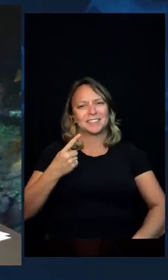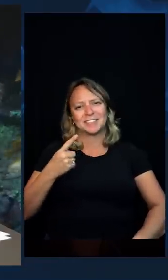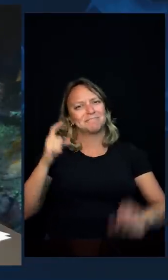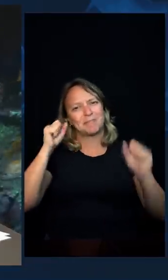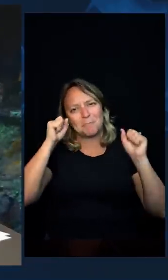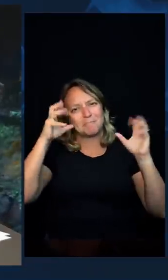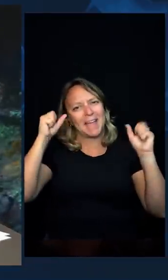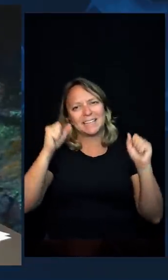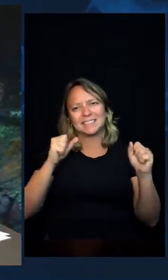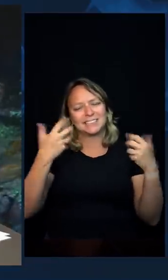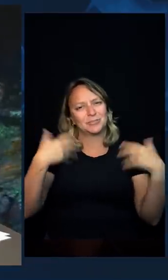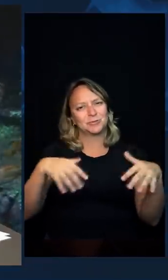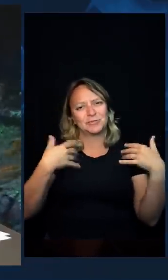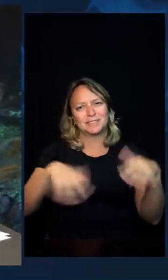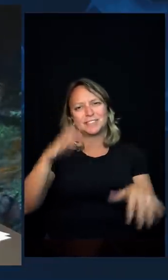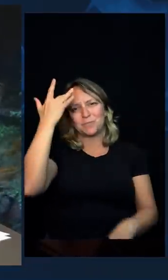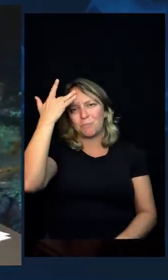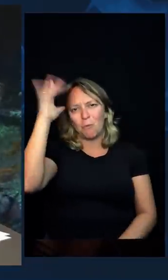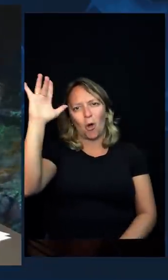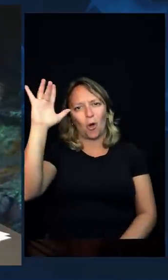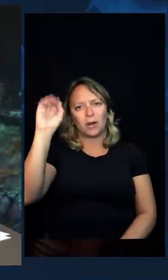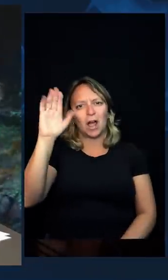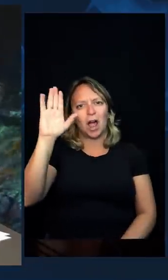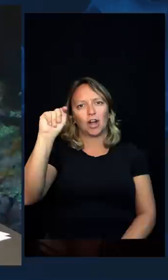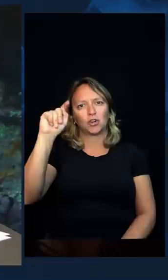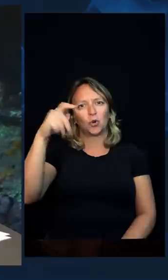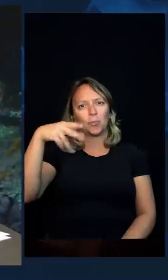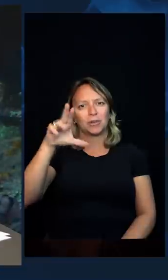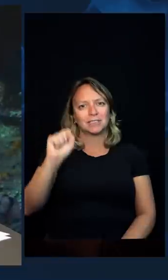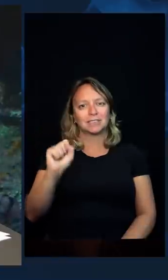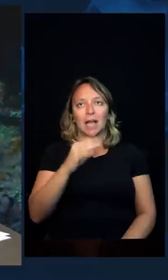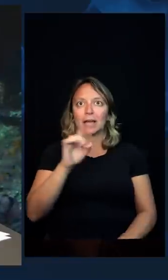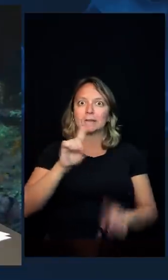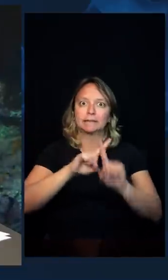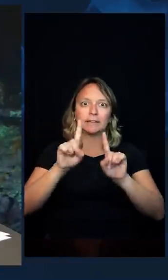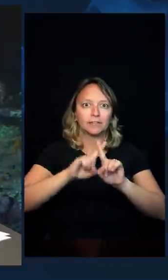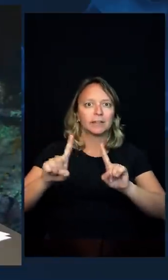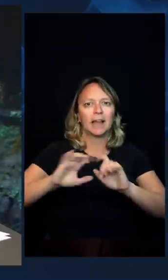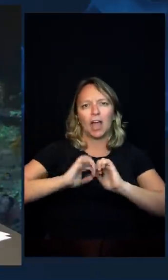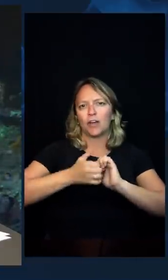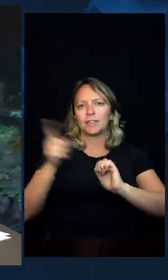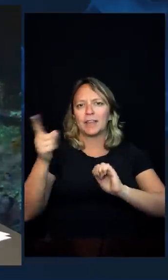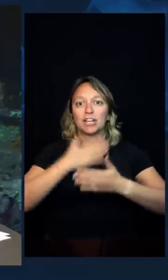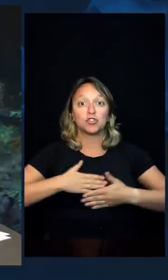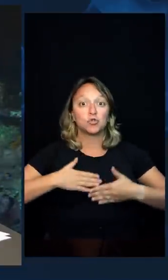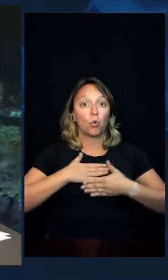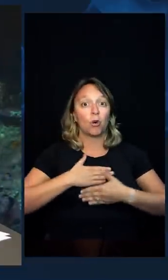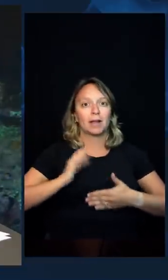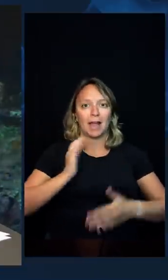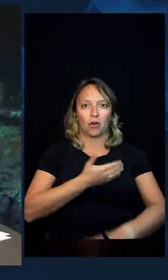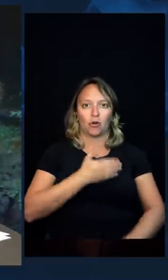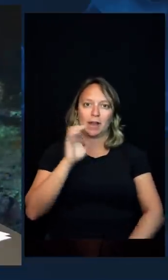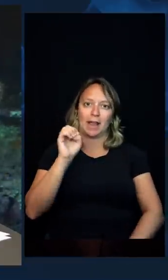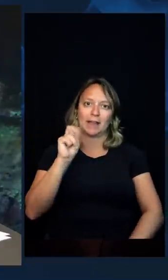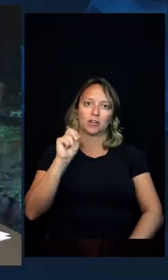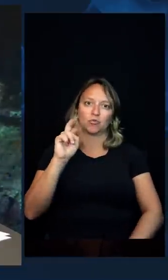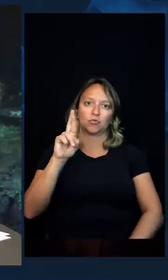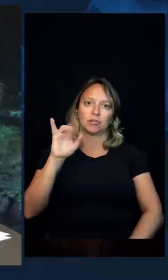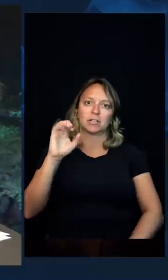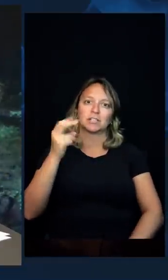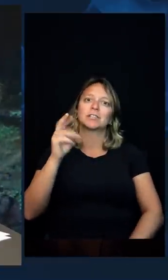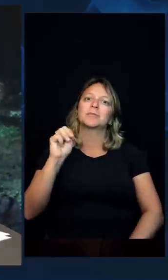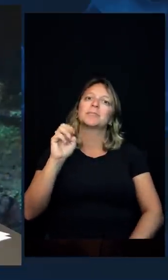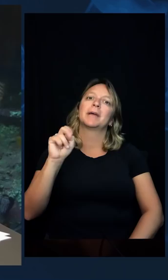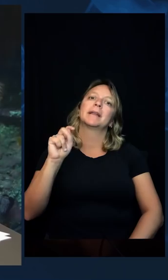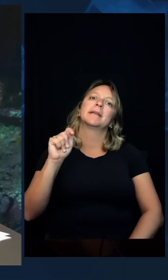how smart our octopuses are and the different ways that they enjoy our enrichments. Speaking of